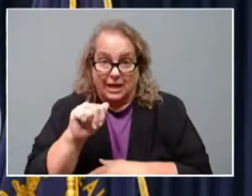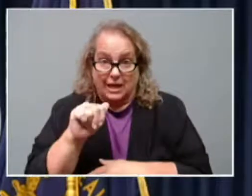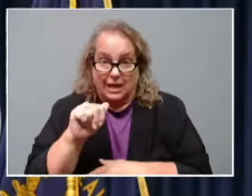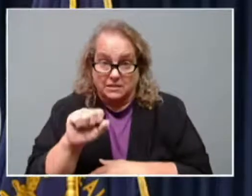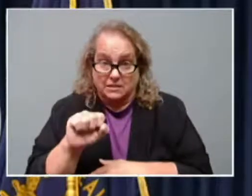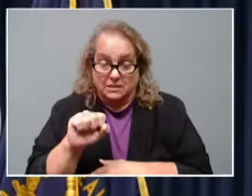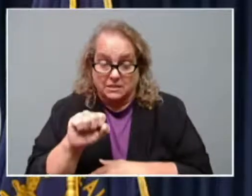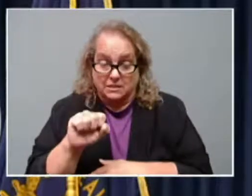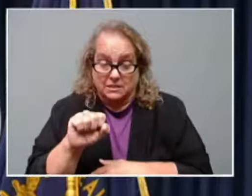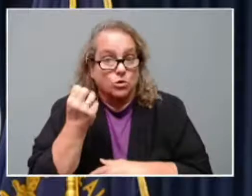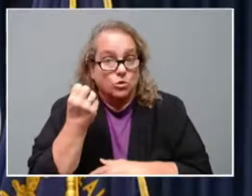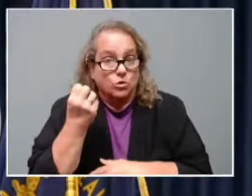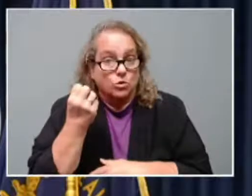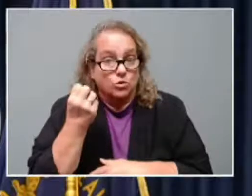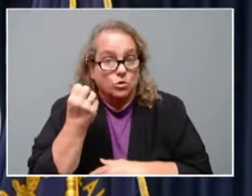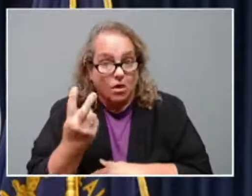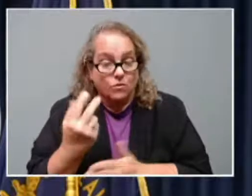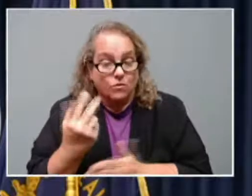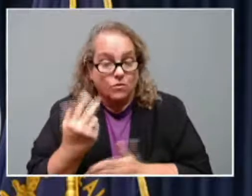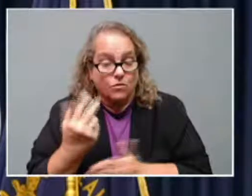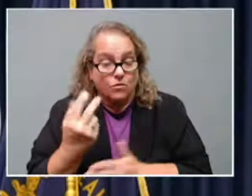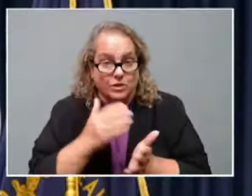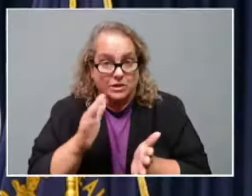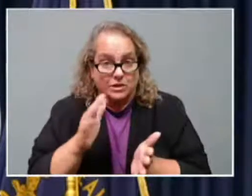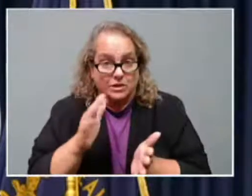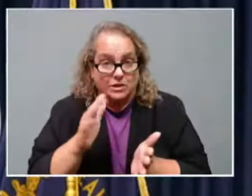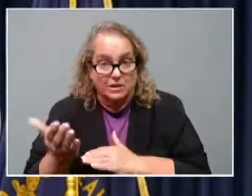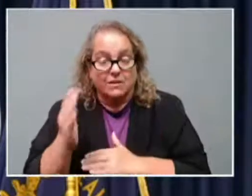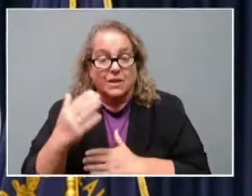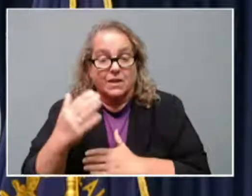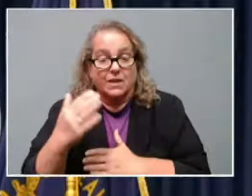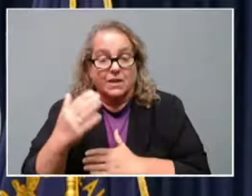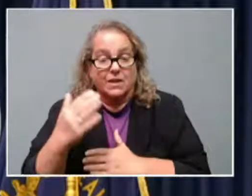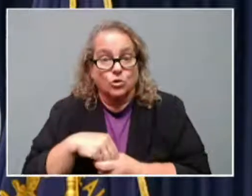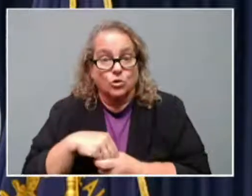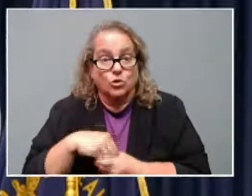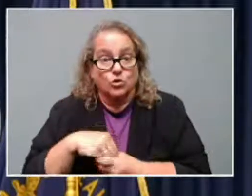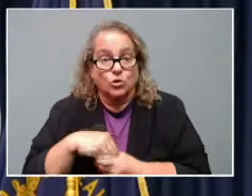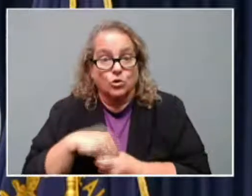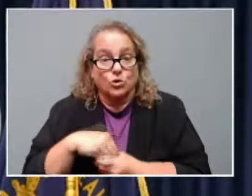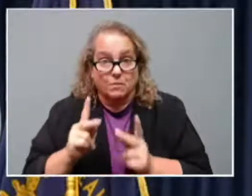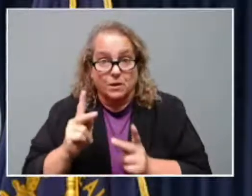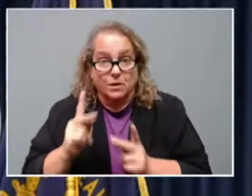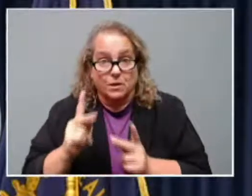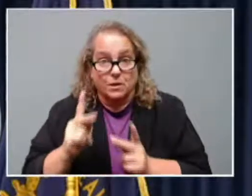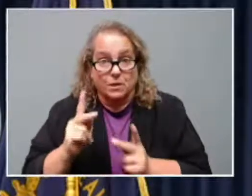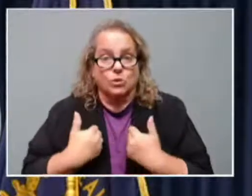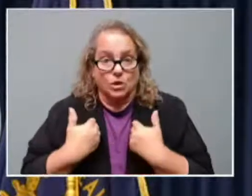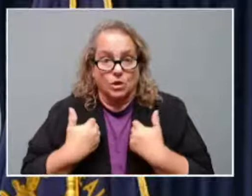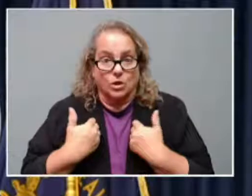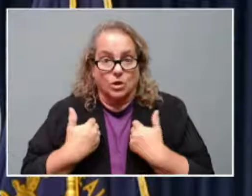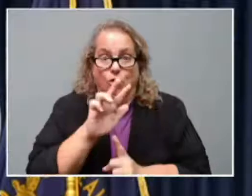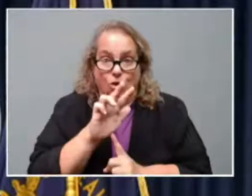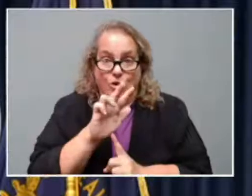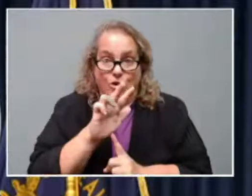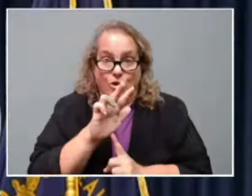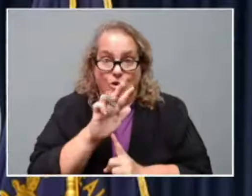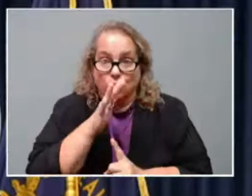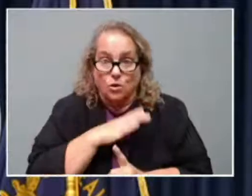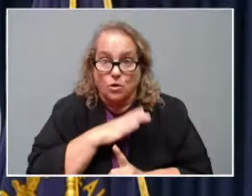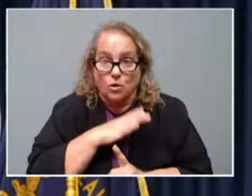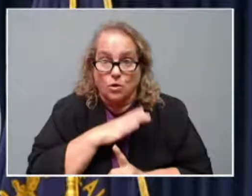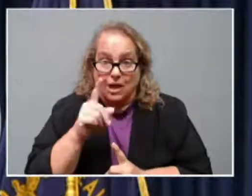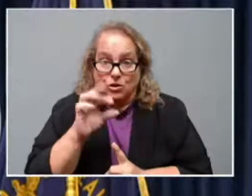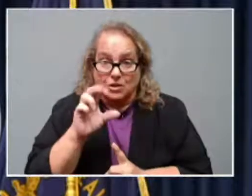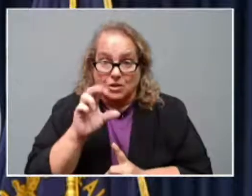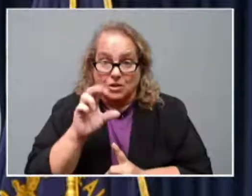12 new deaths, and they included 3 people, pretty young, a 35-year-old woman from Anderson County,